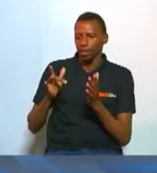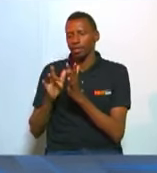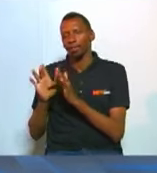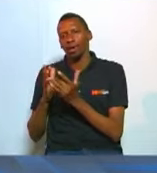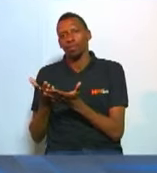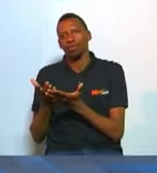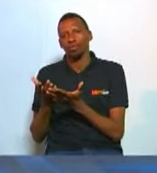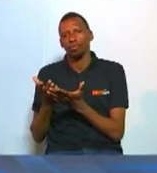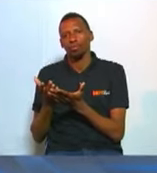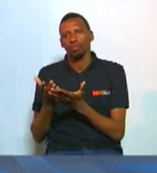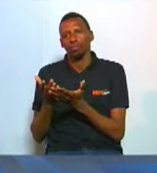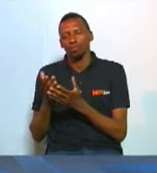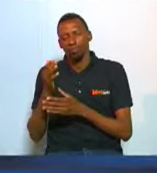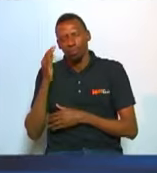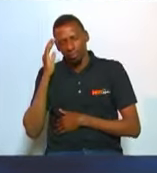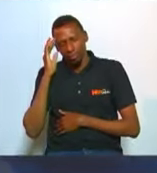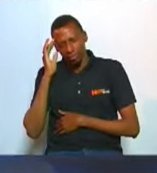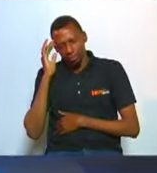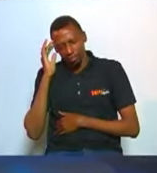Meditate upon Him.